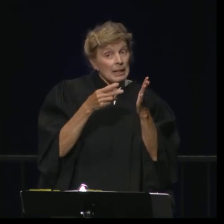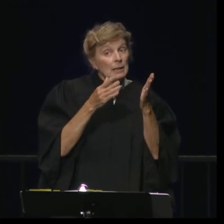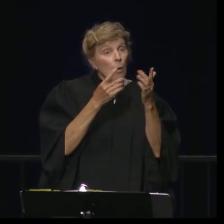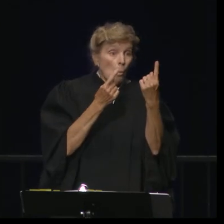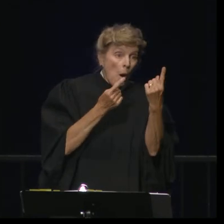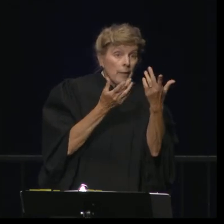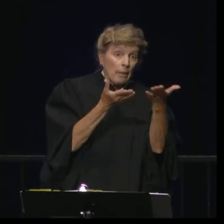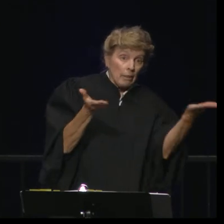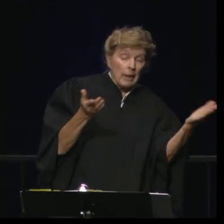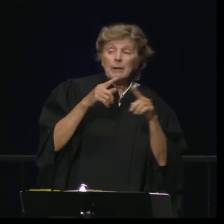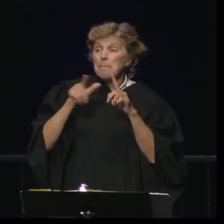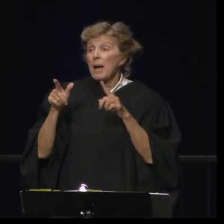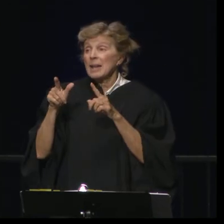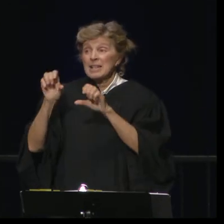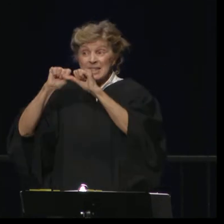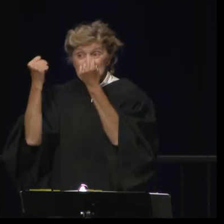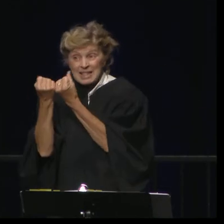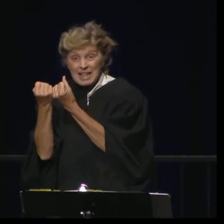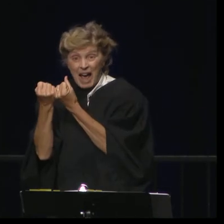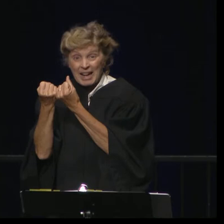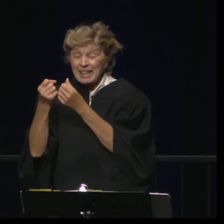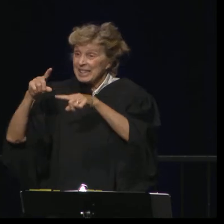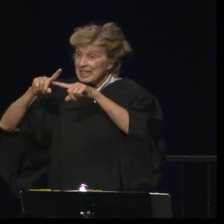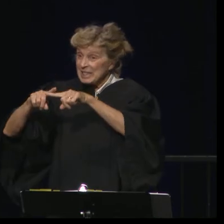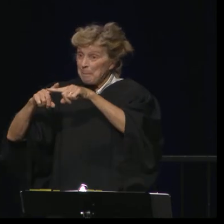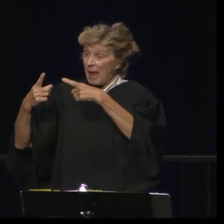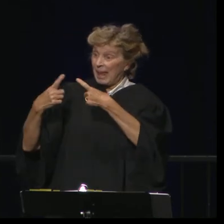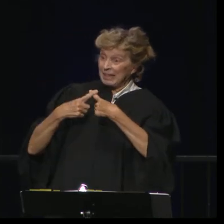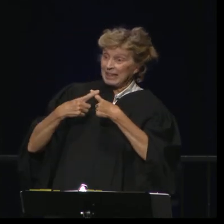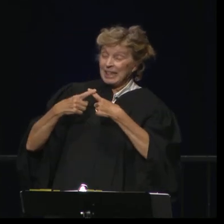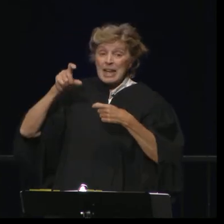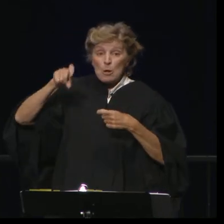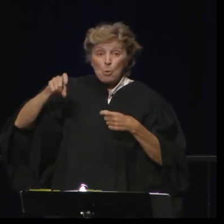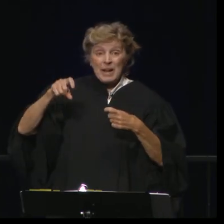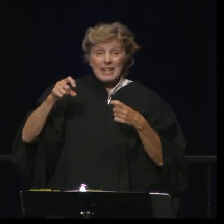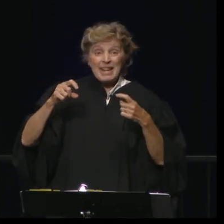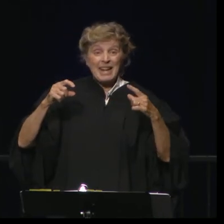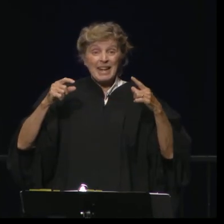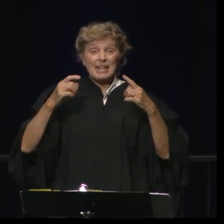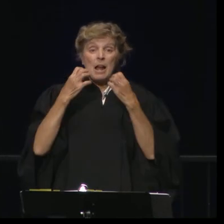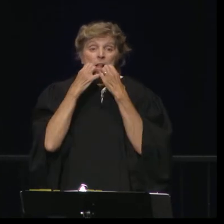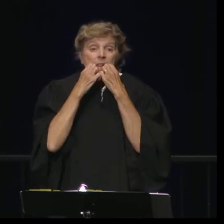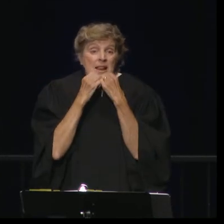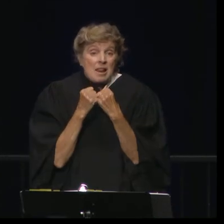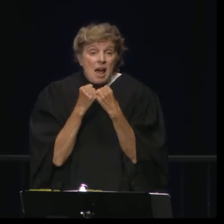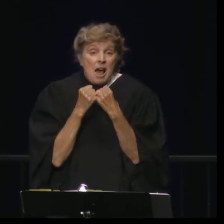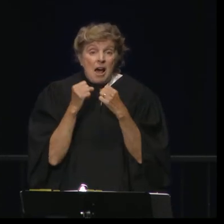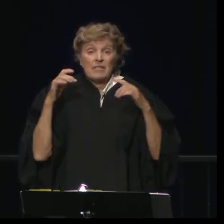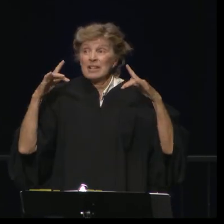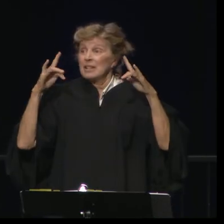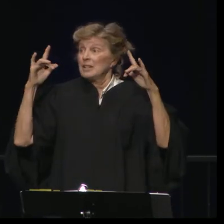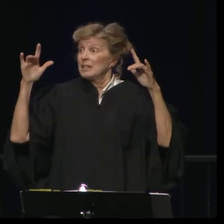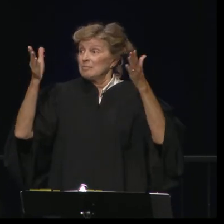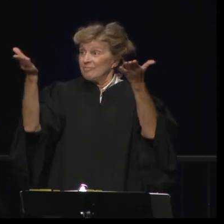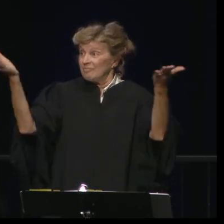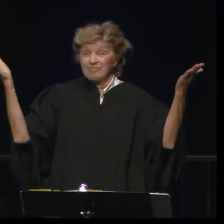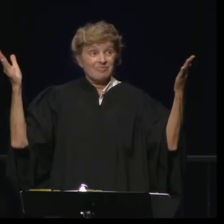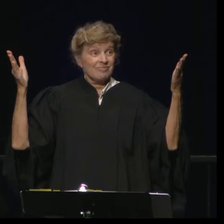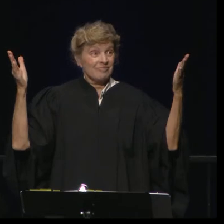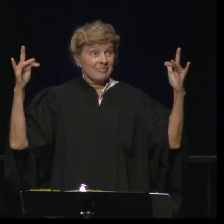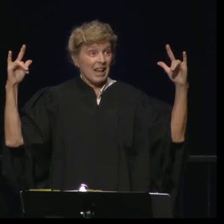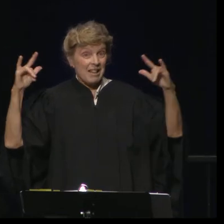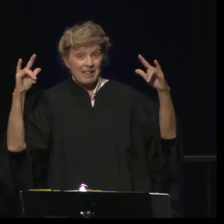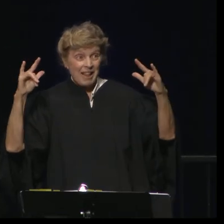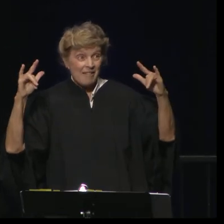on each other. We need loved ones, and you have many attending with you today,